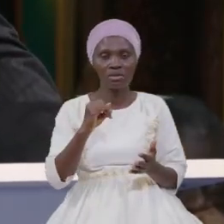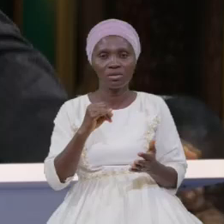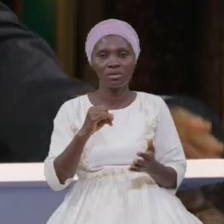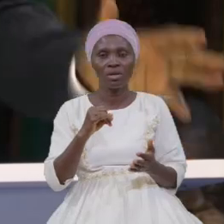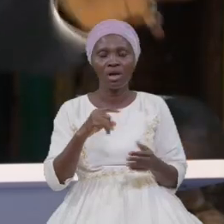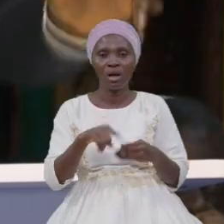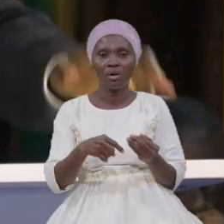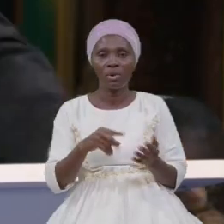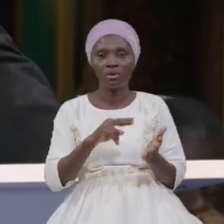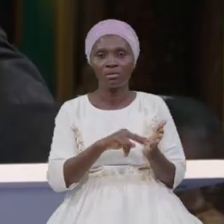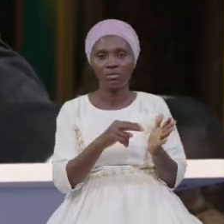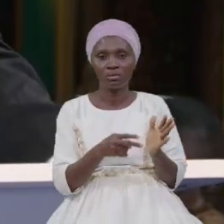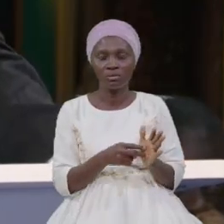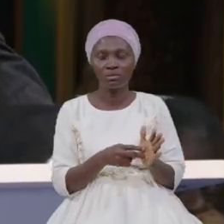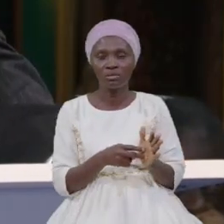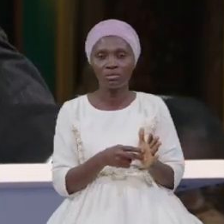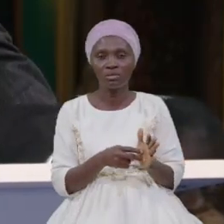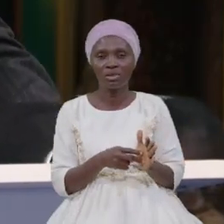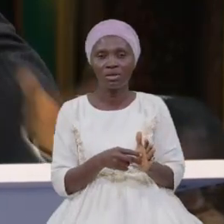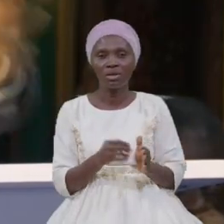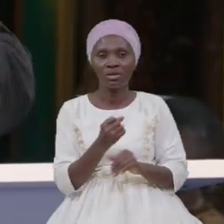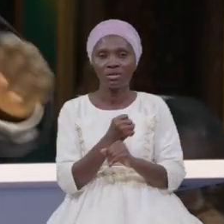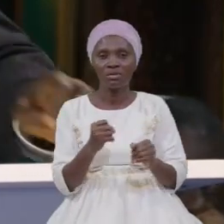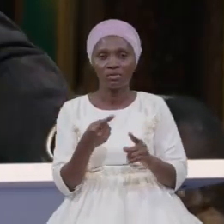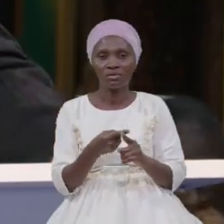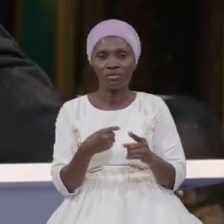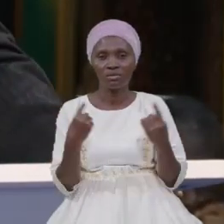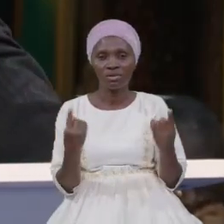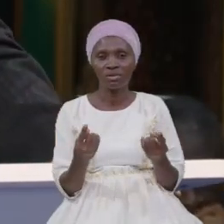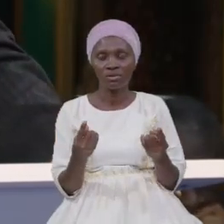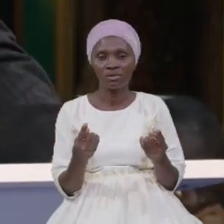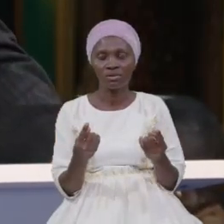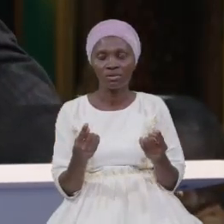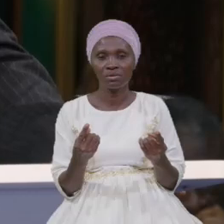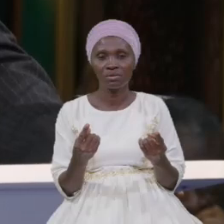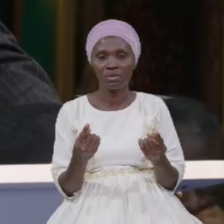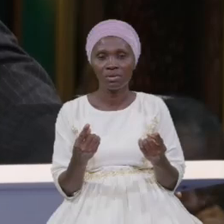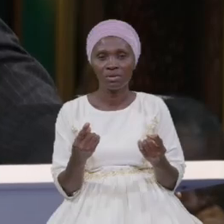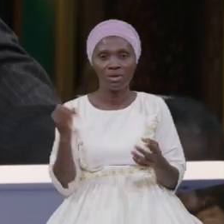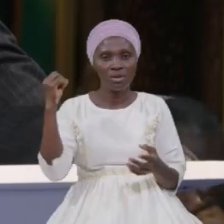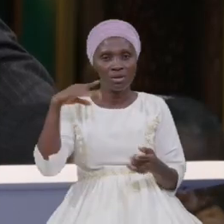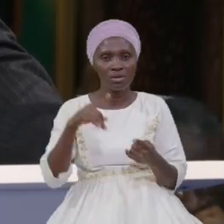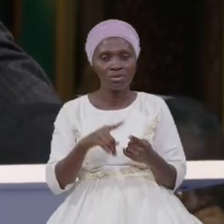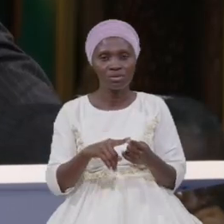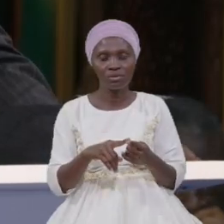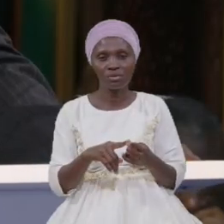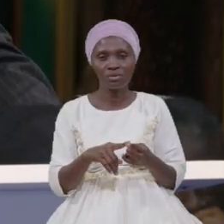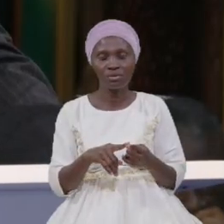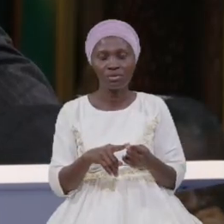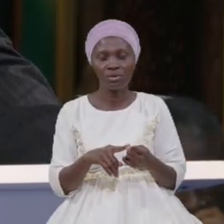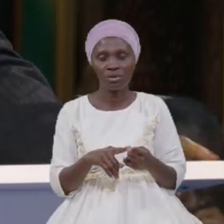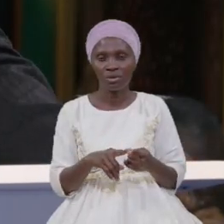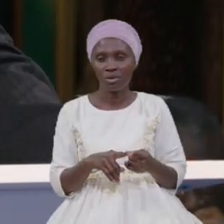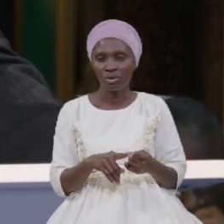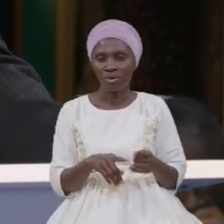From serving Satan. To become a child of God. Through the sacrifice of the Lord